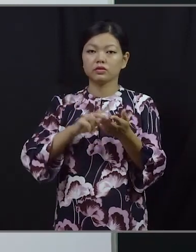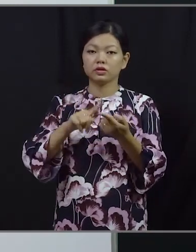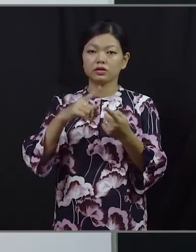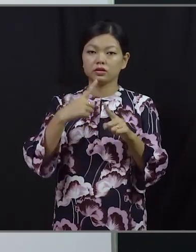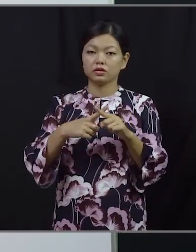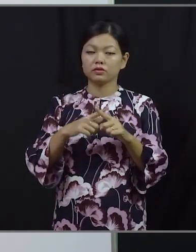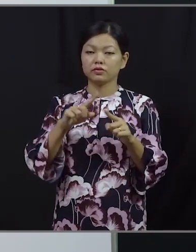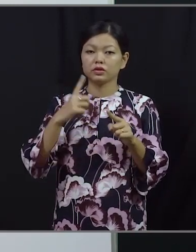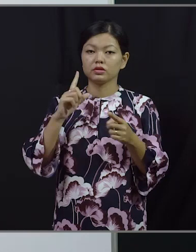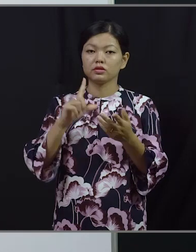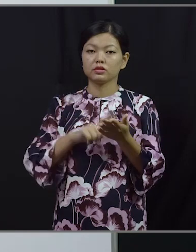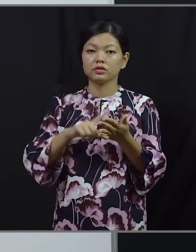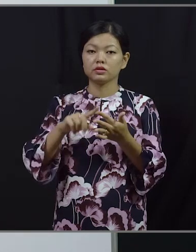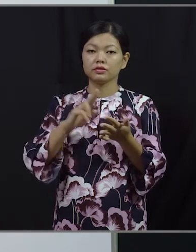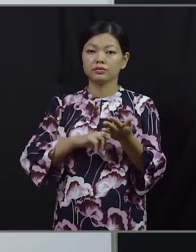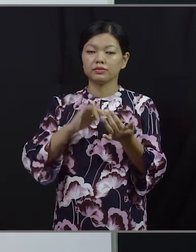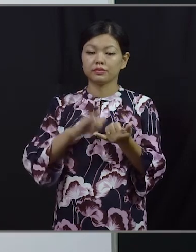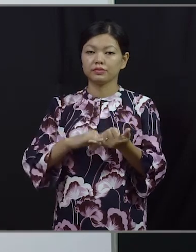here